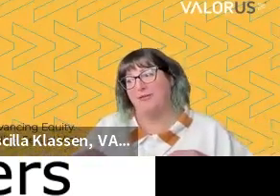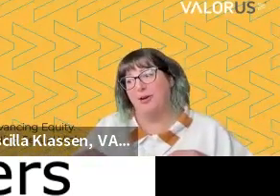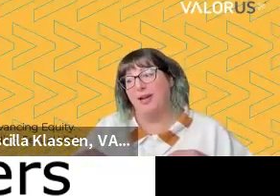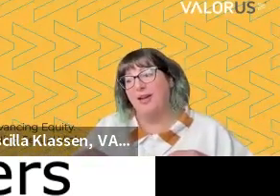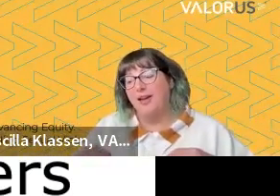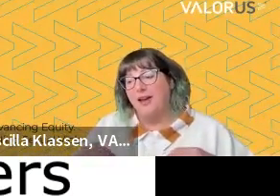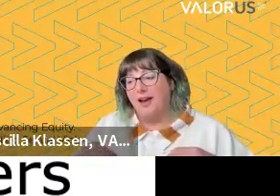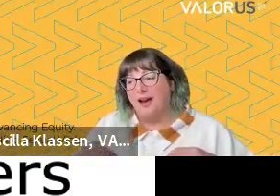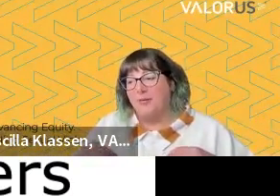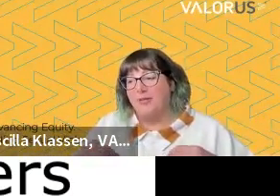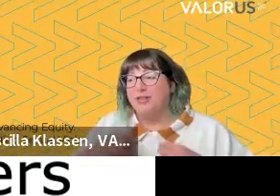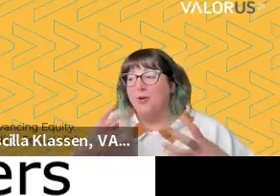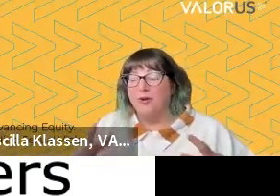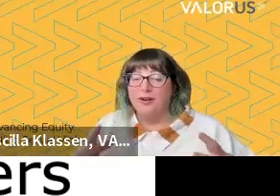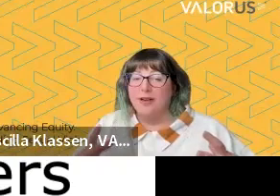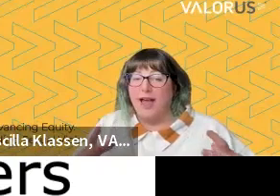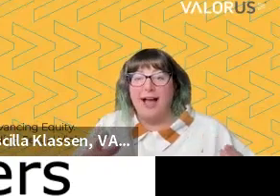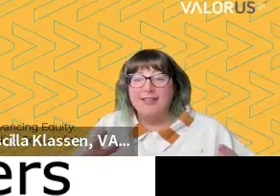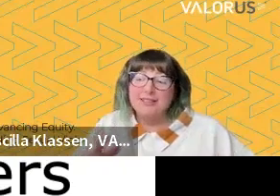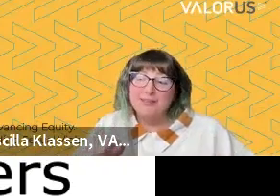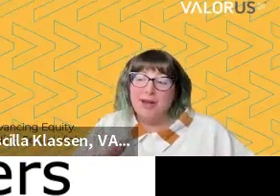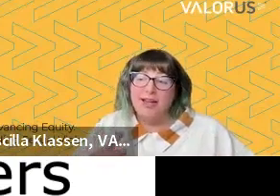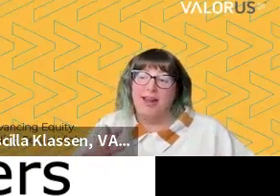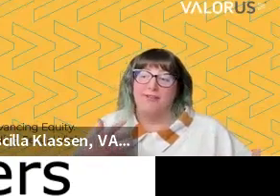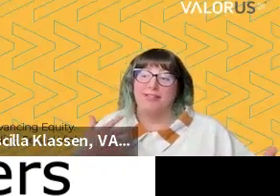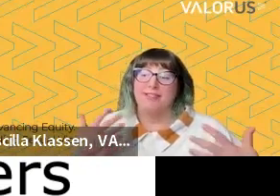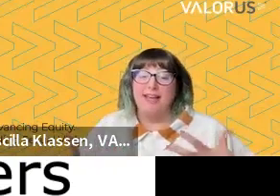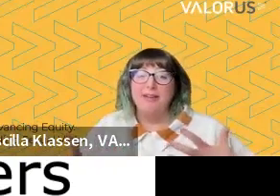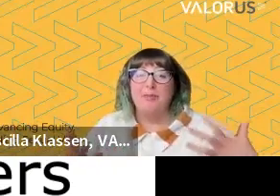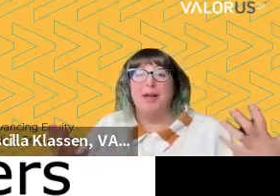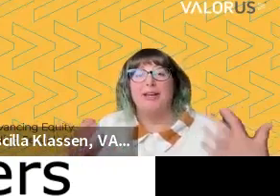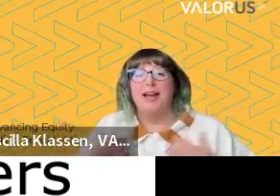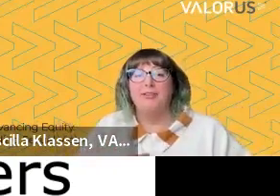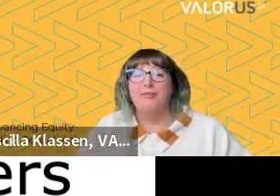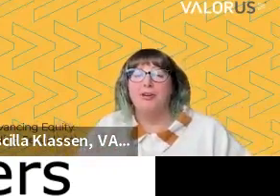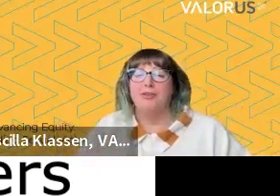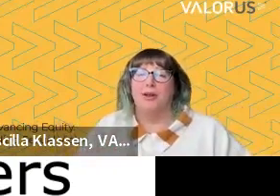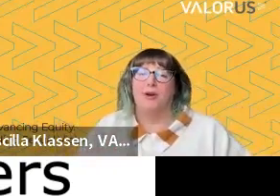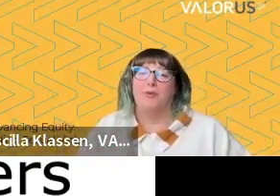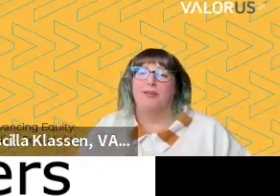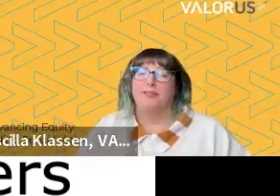in California. They don't act this way in every state, but in